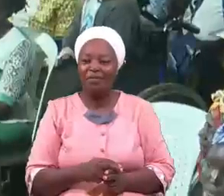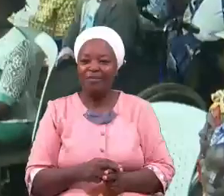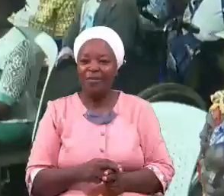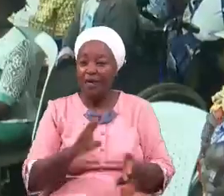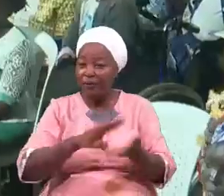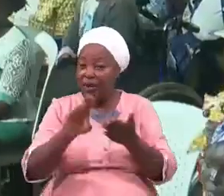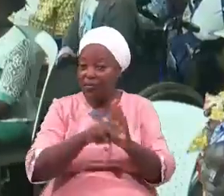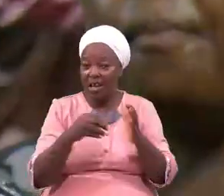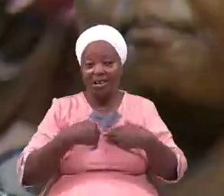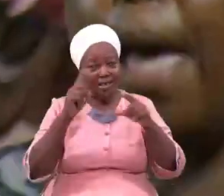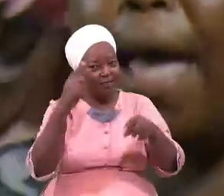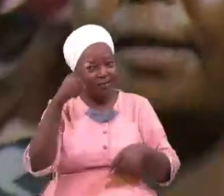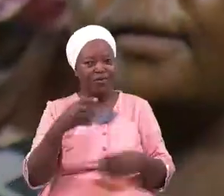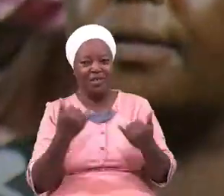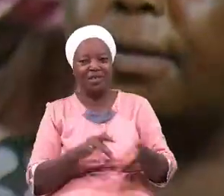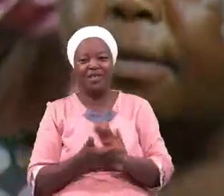Forgiveness has come for you.